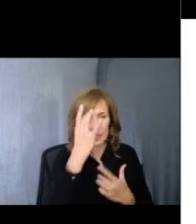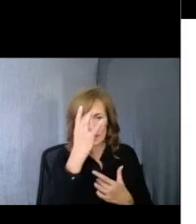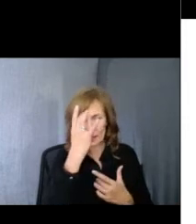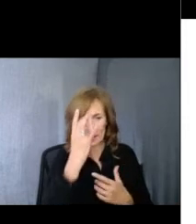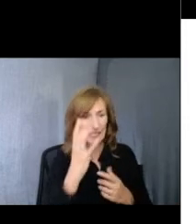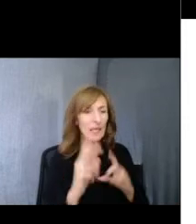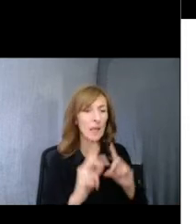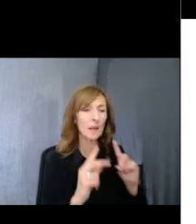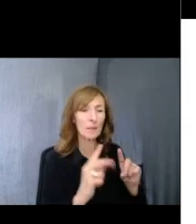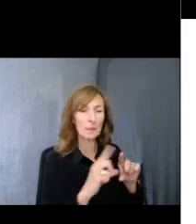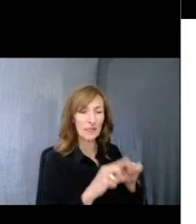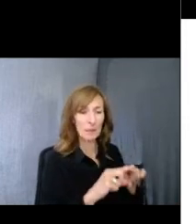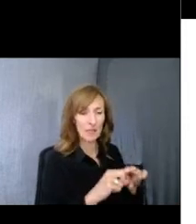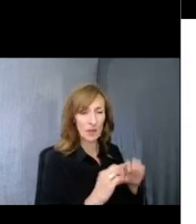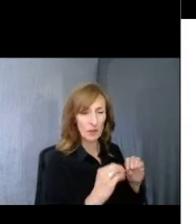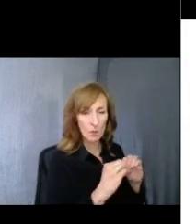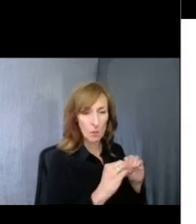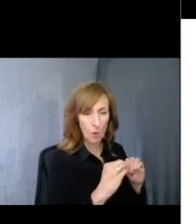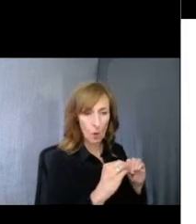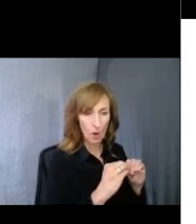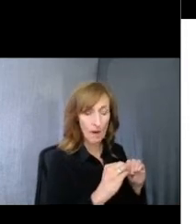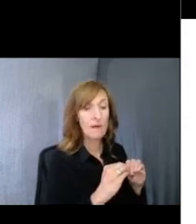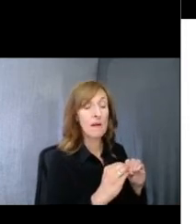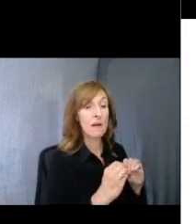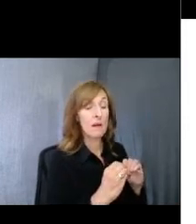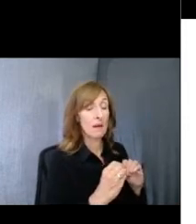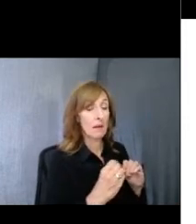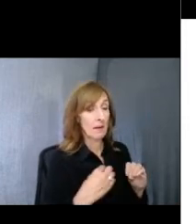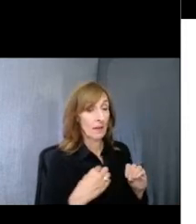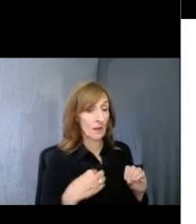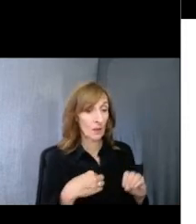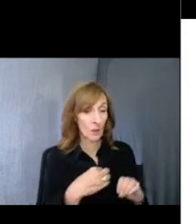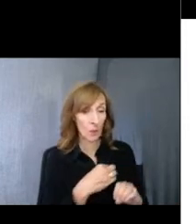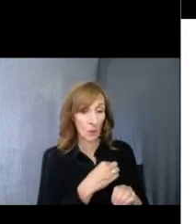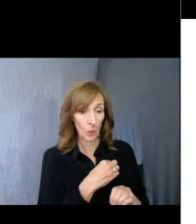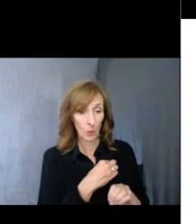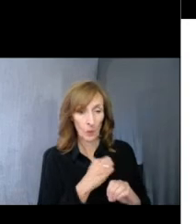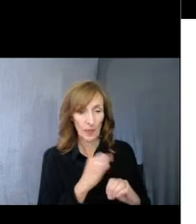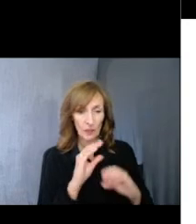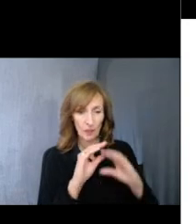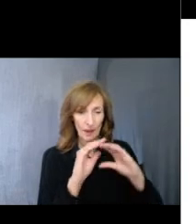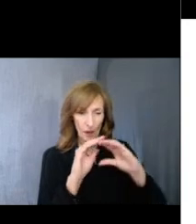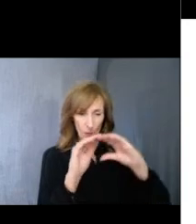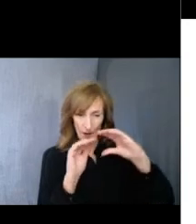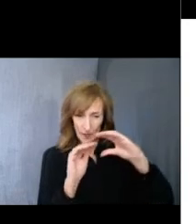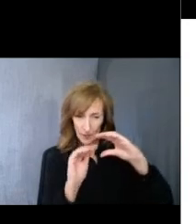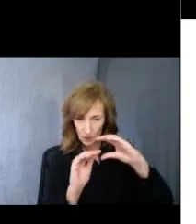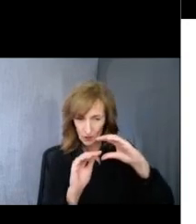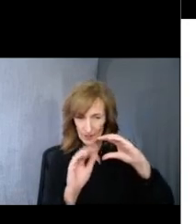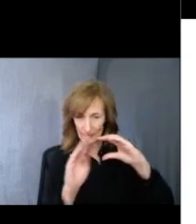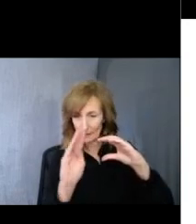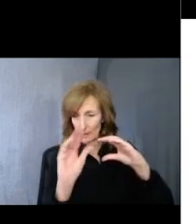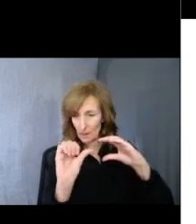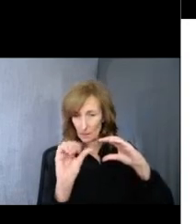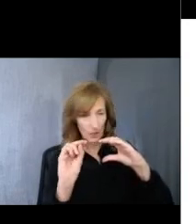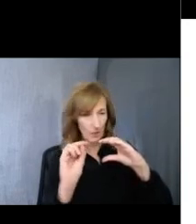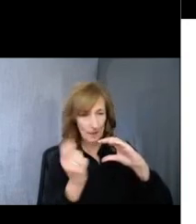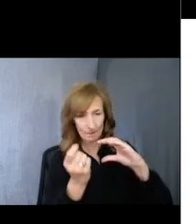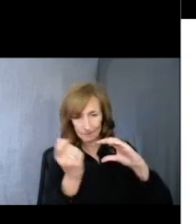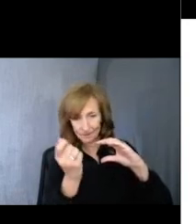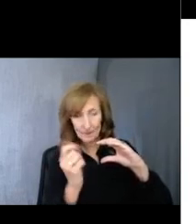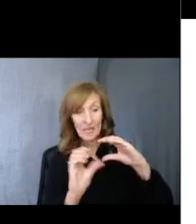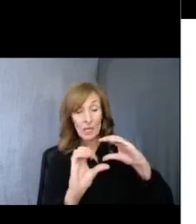more. Most of us now look more at the second value, the value right underneath the BUN, which is creatinine. That is a more